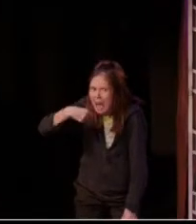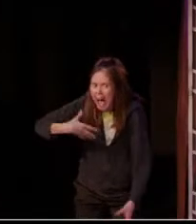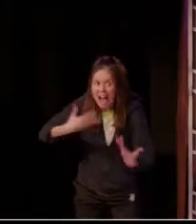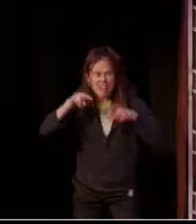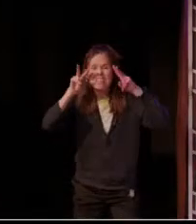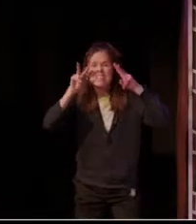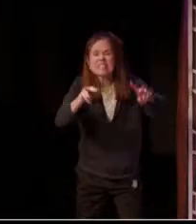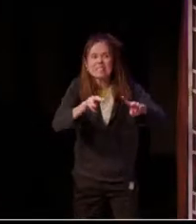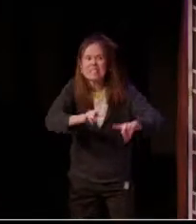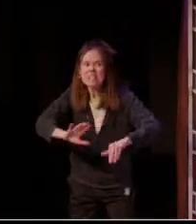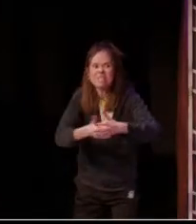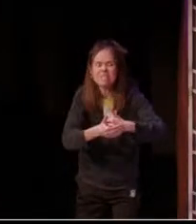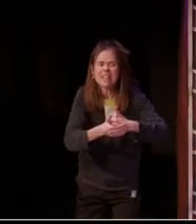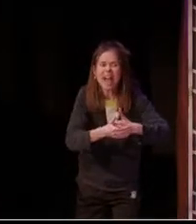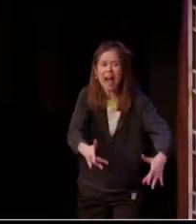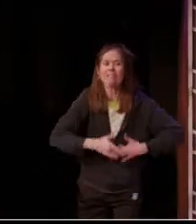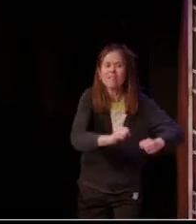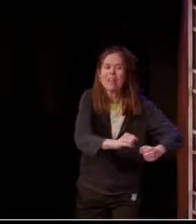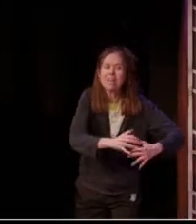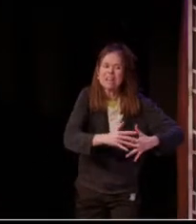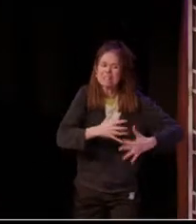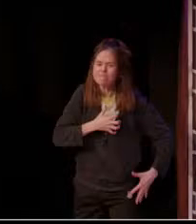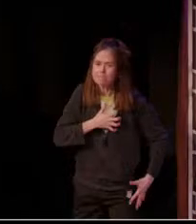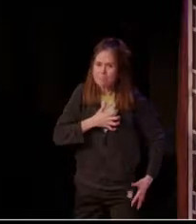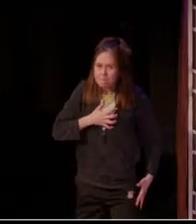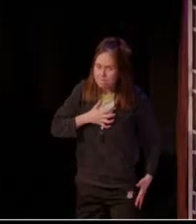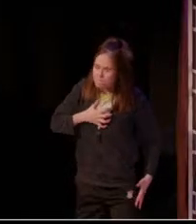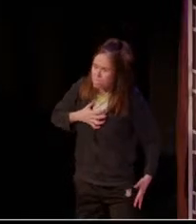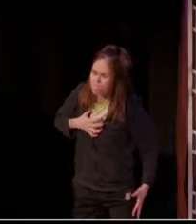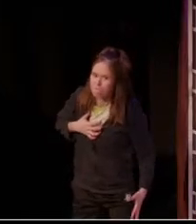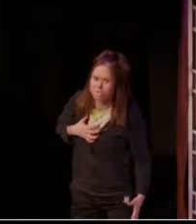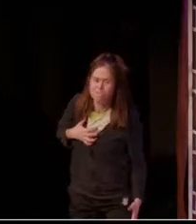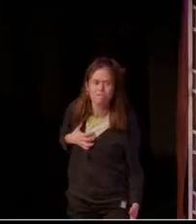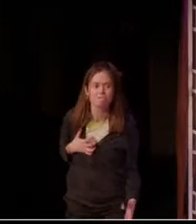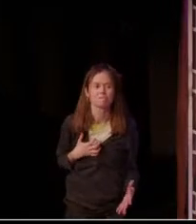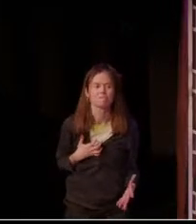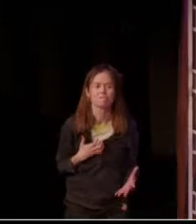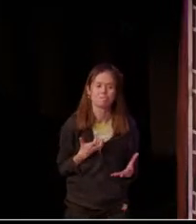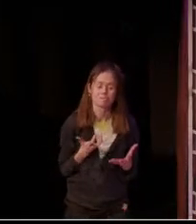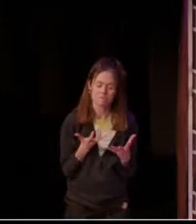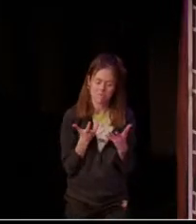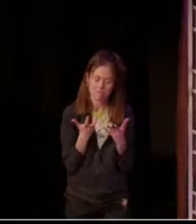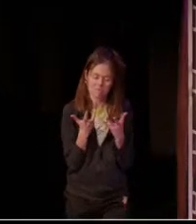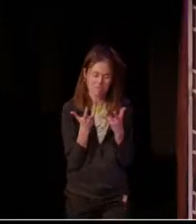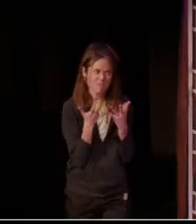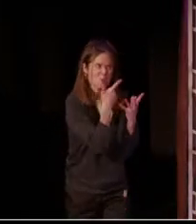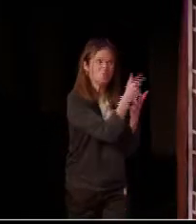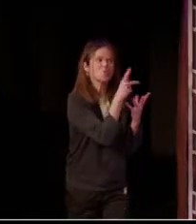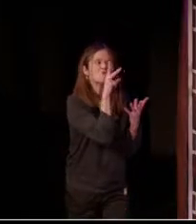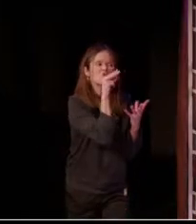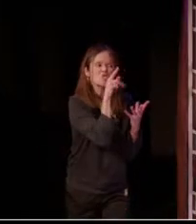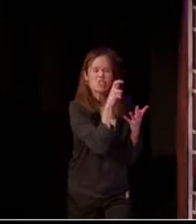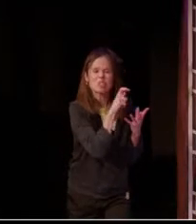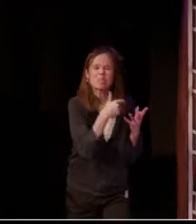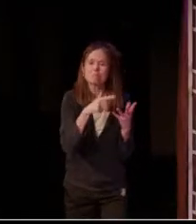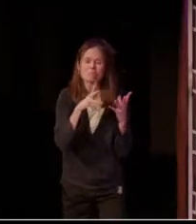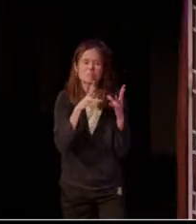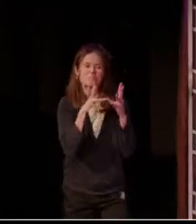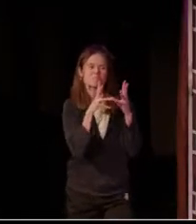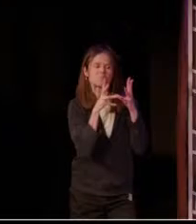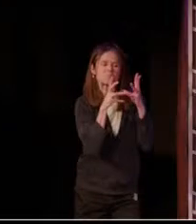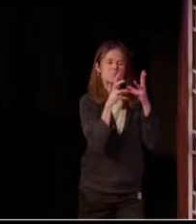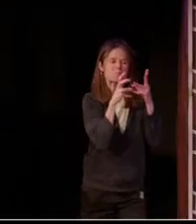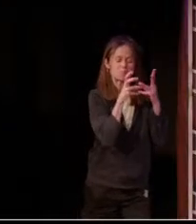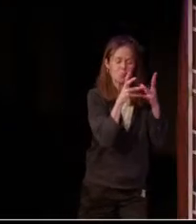and feel it. Oh, you will see these hands which will seize your neck and feel it when they do.